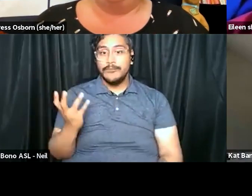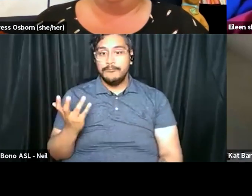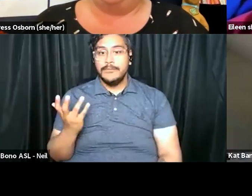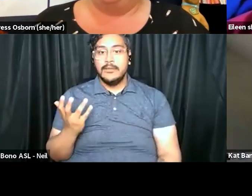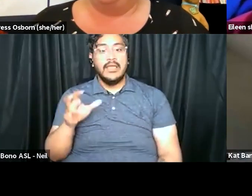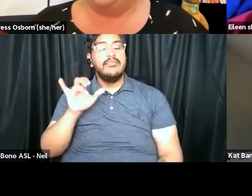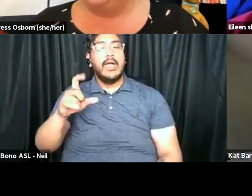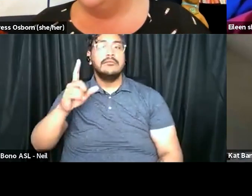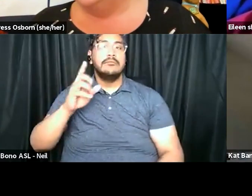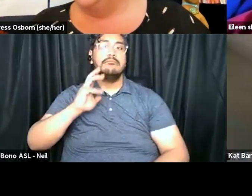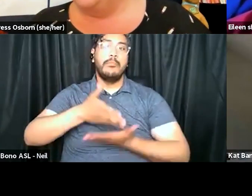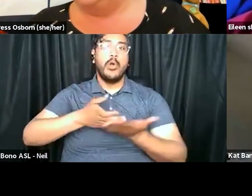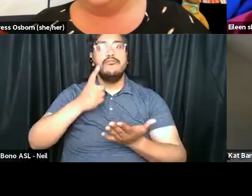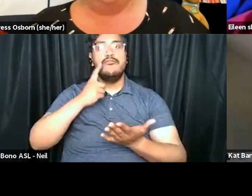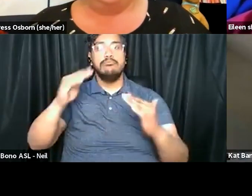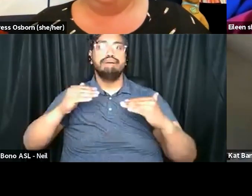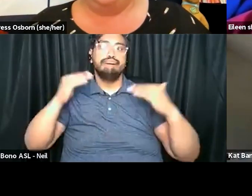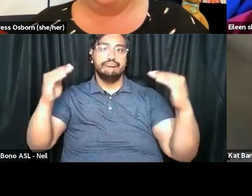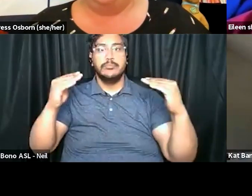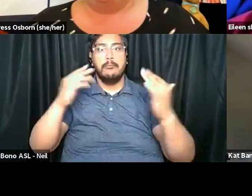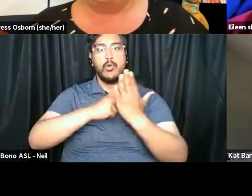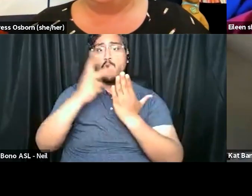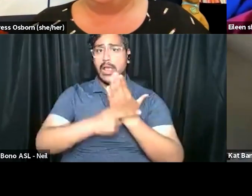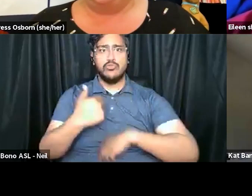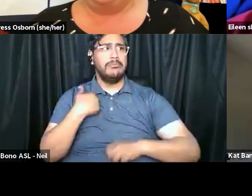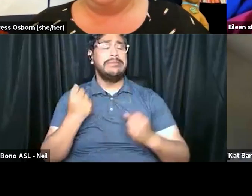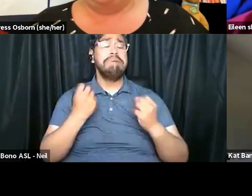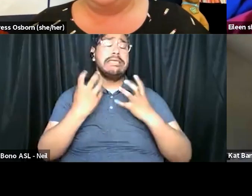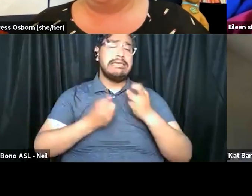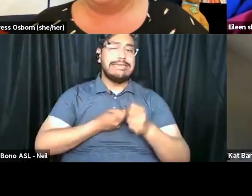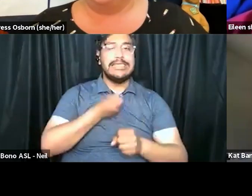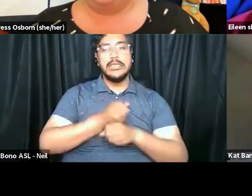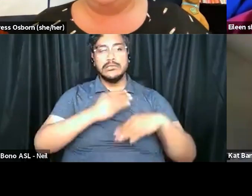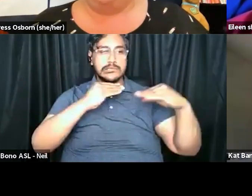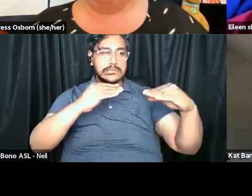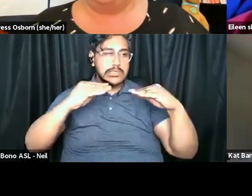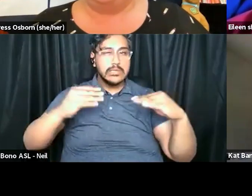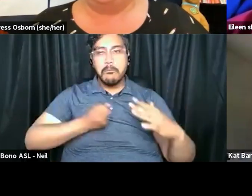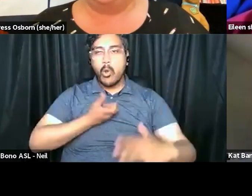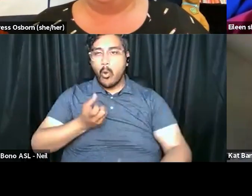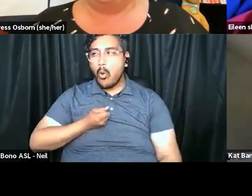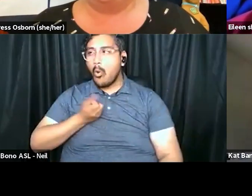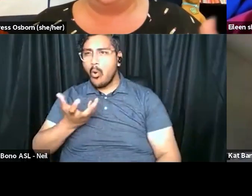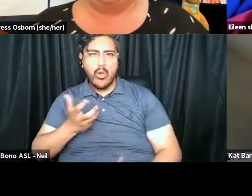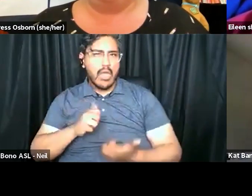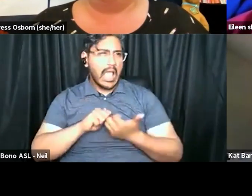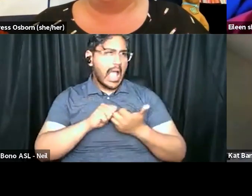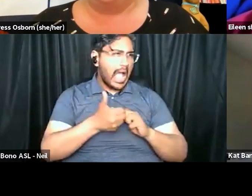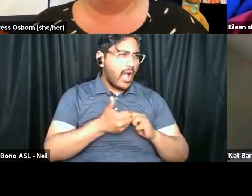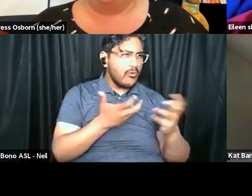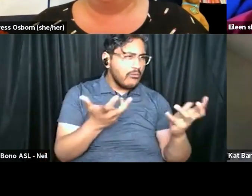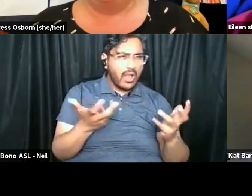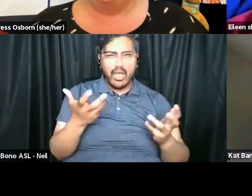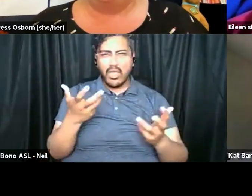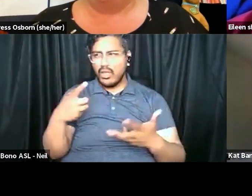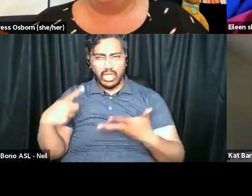part of an Upward Bound program. So I spent a lot of years teaching poetry and talking about what poetry is and isn't. And we mostly